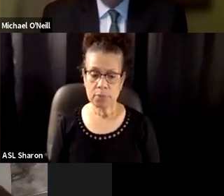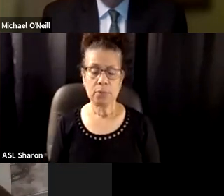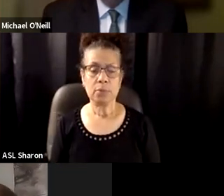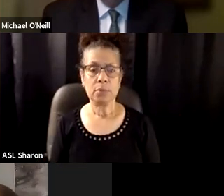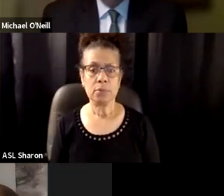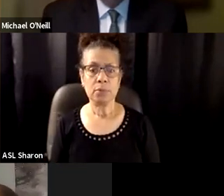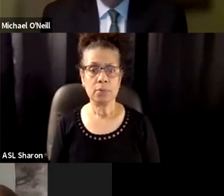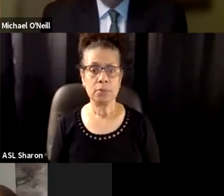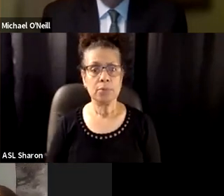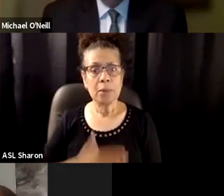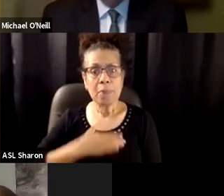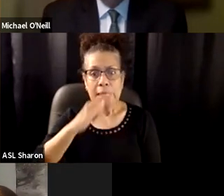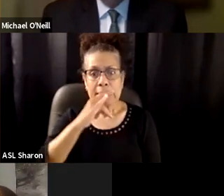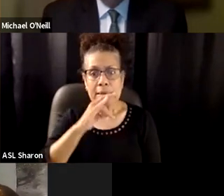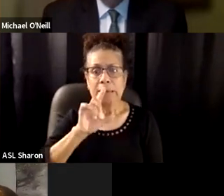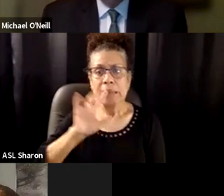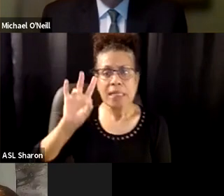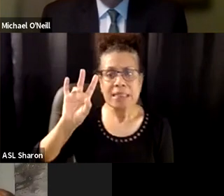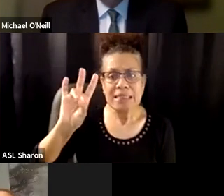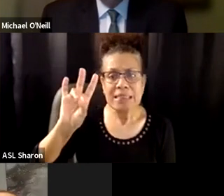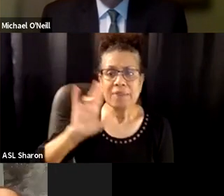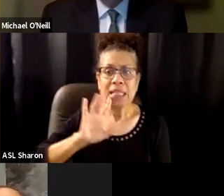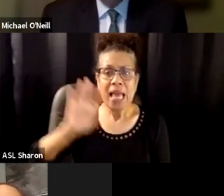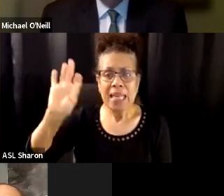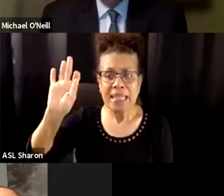my kids are seven and nine years old